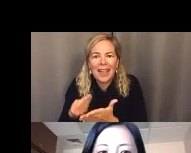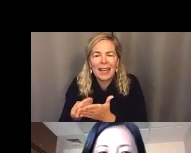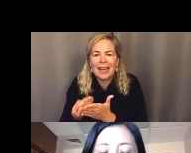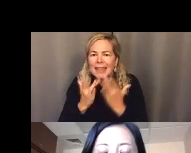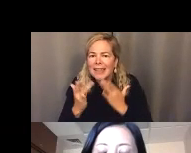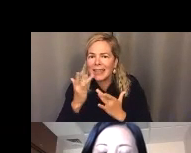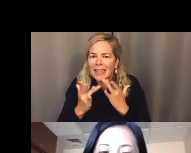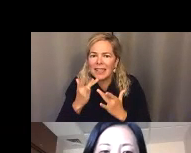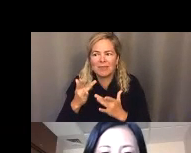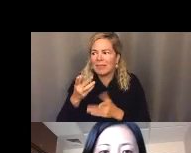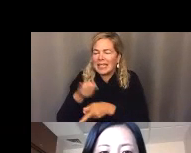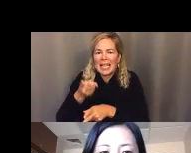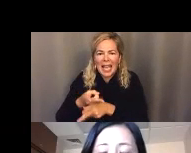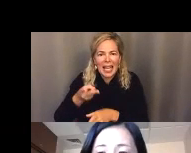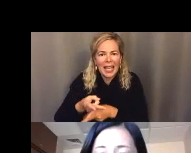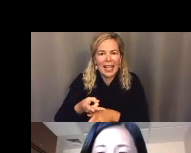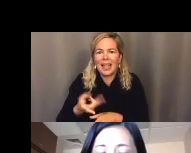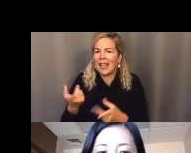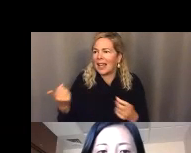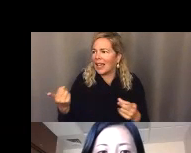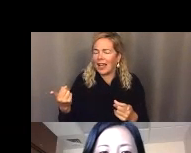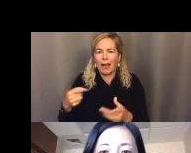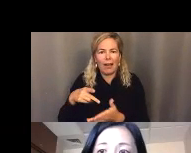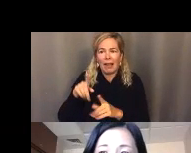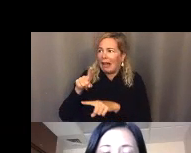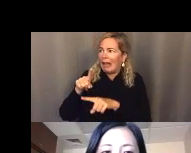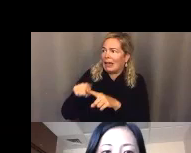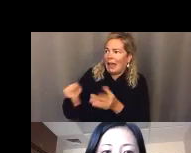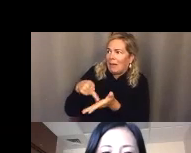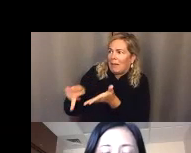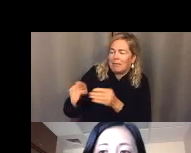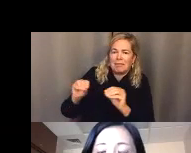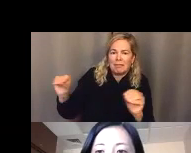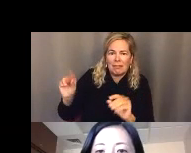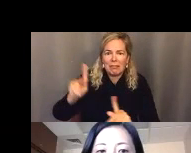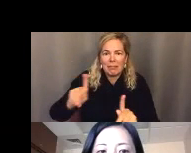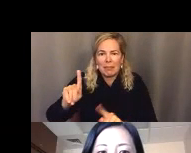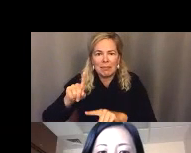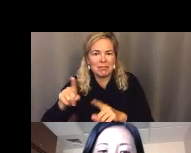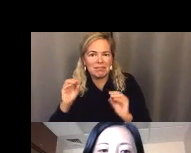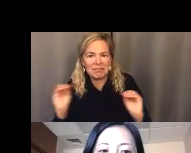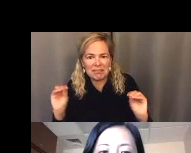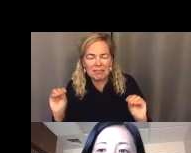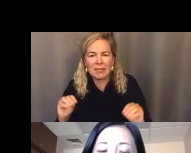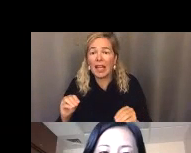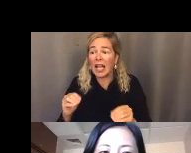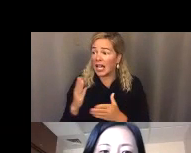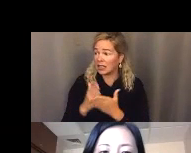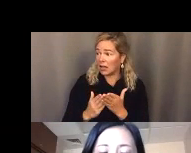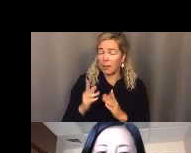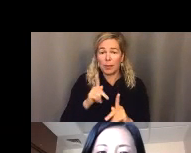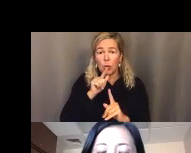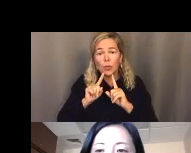paid caregivers not being available, and a small % of our respondents reported that they were expected to increase